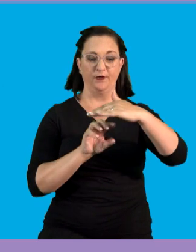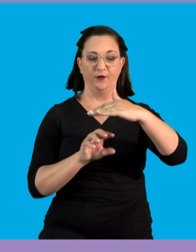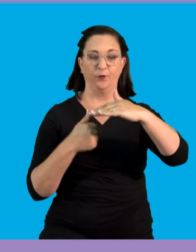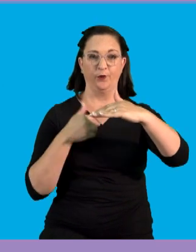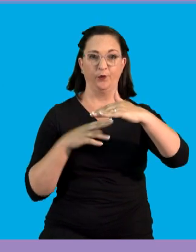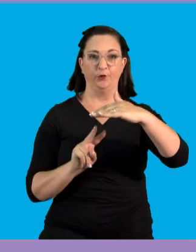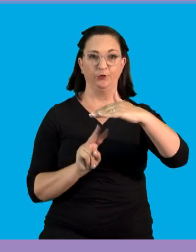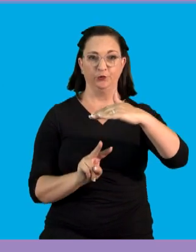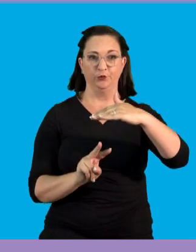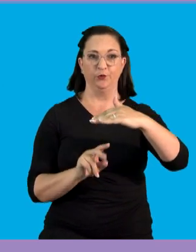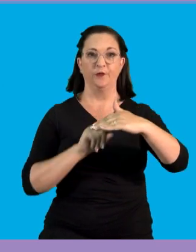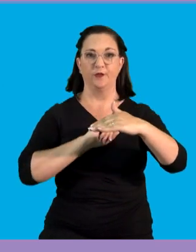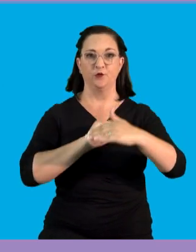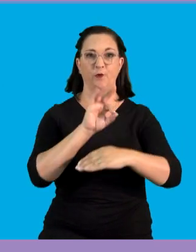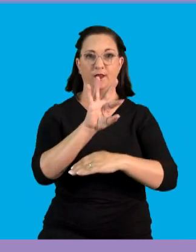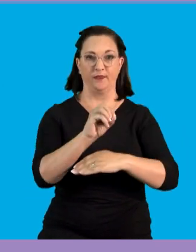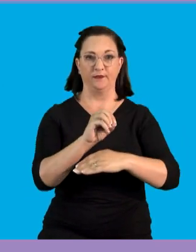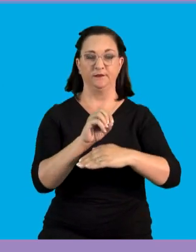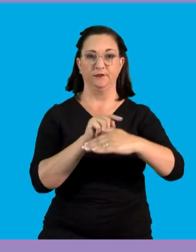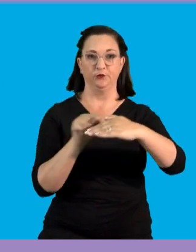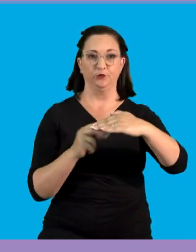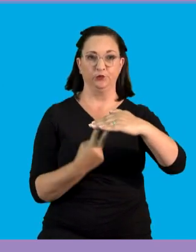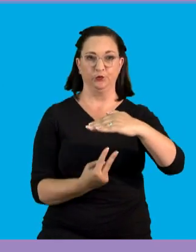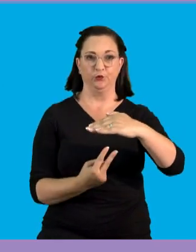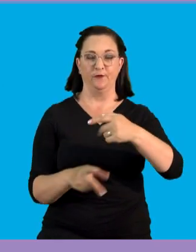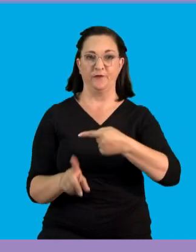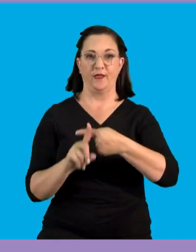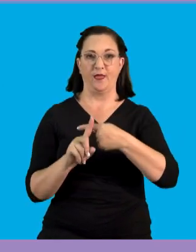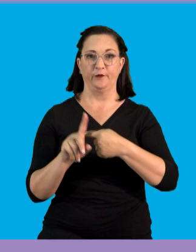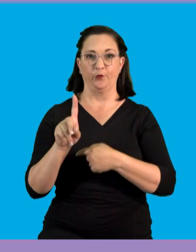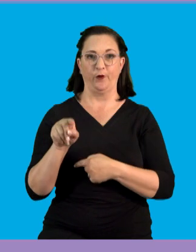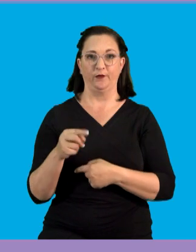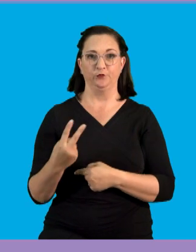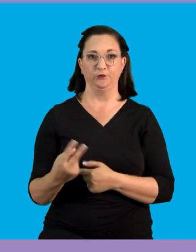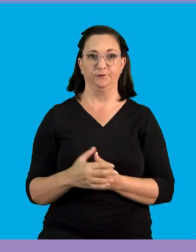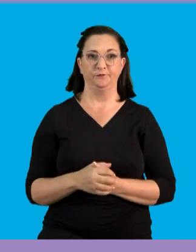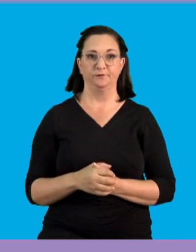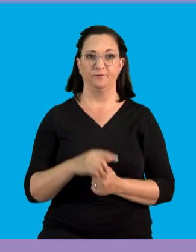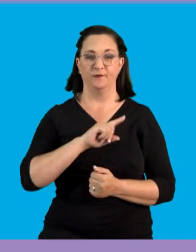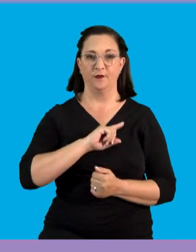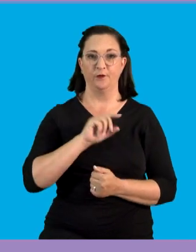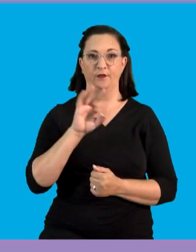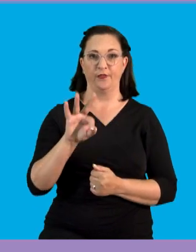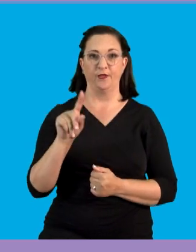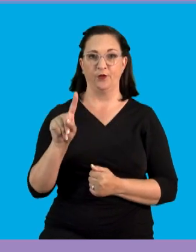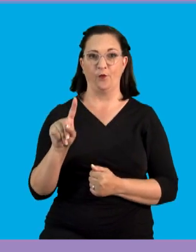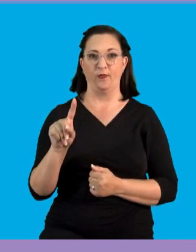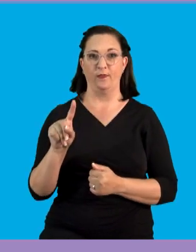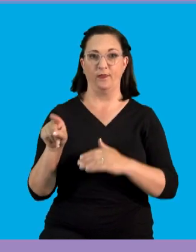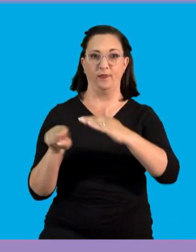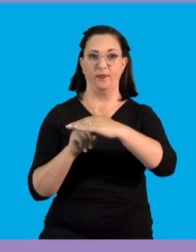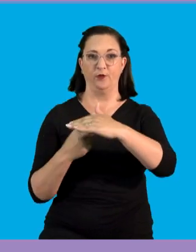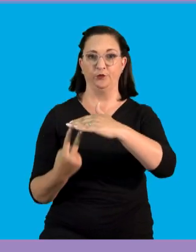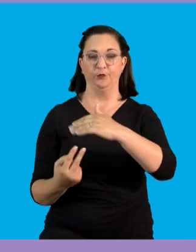30 halves. And we are going to add that to 1 half. That will give me 31